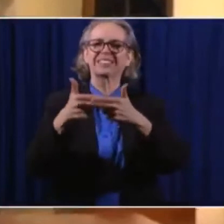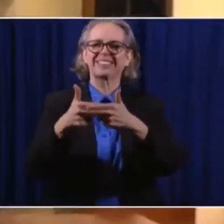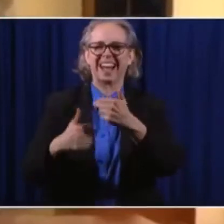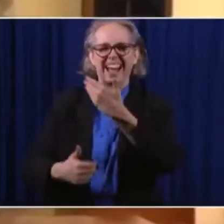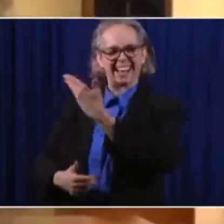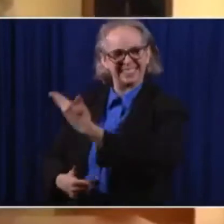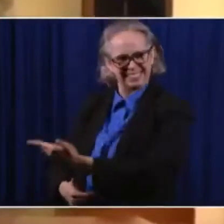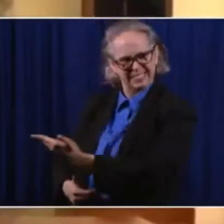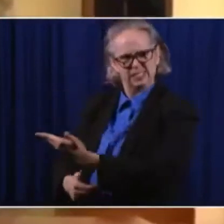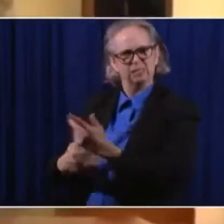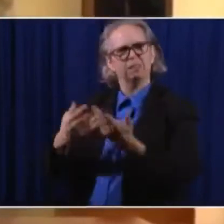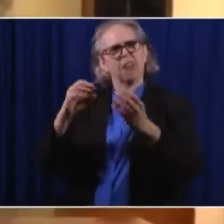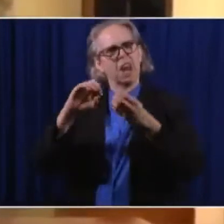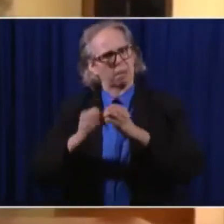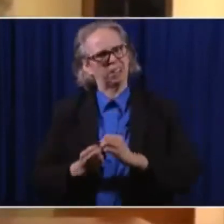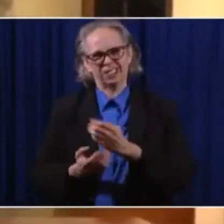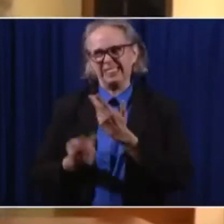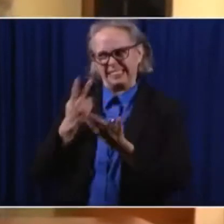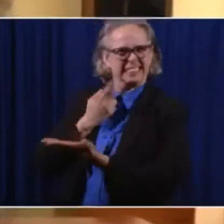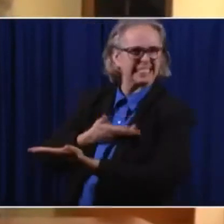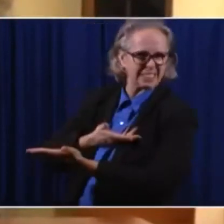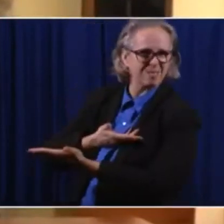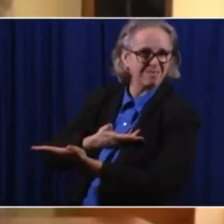today's slide.